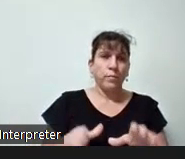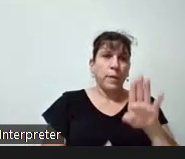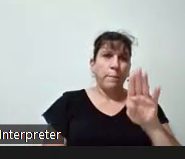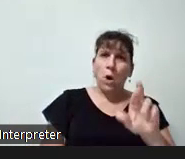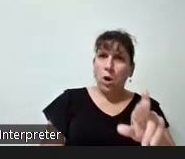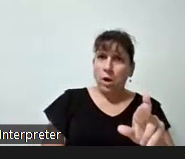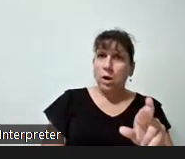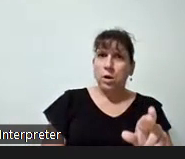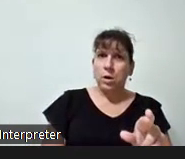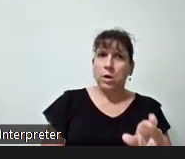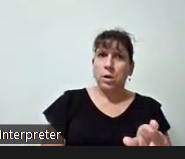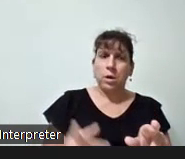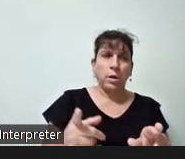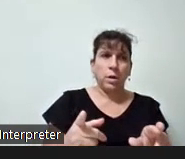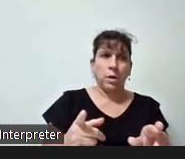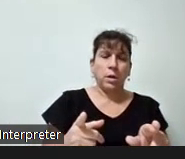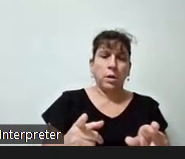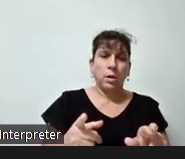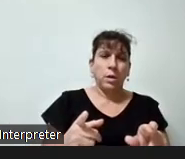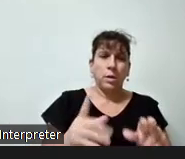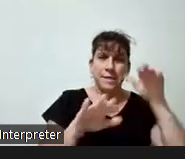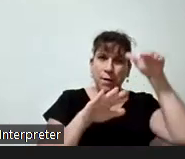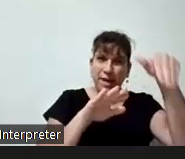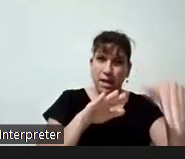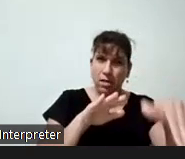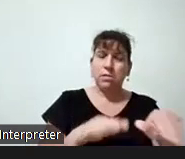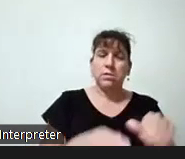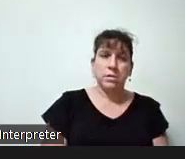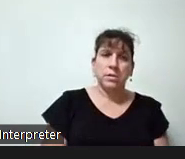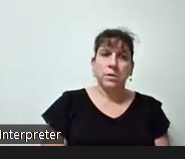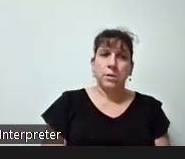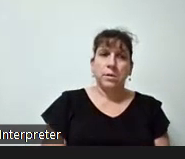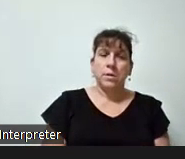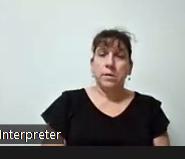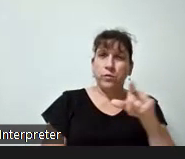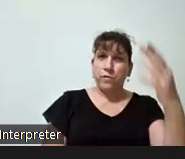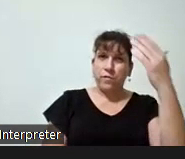that is situated just slightly down the hill. If you are